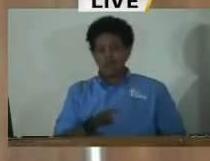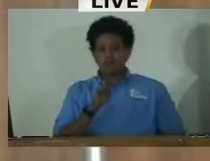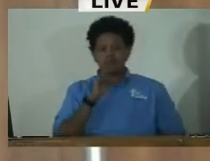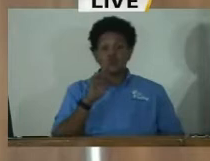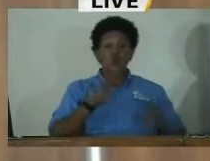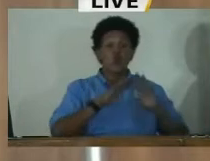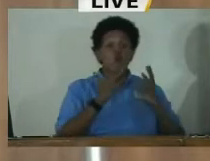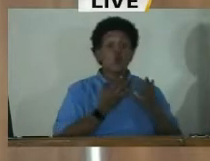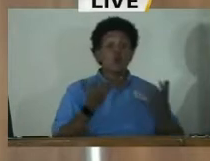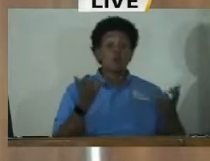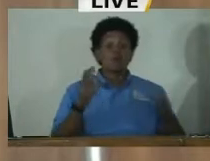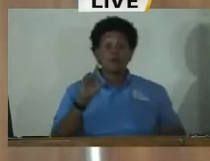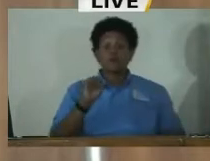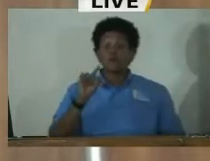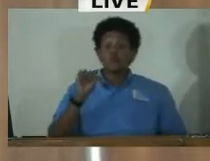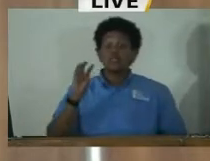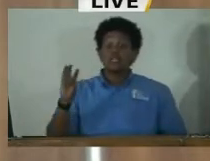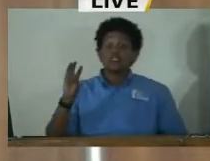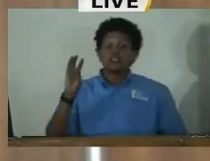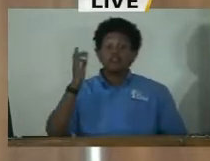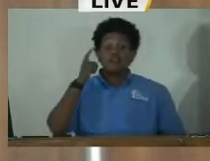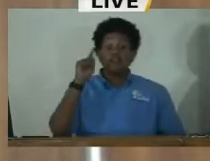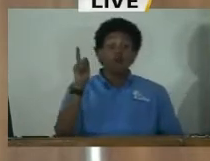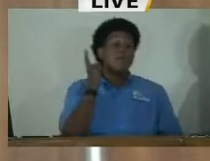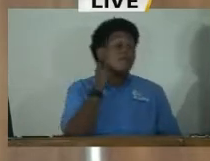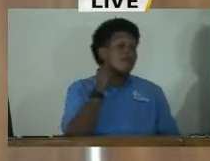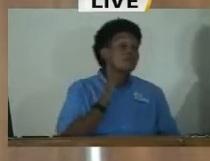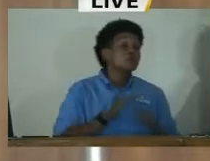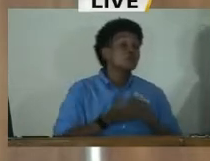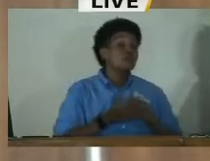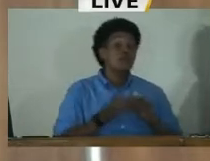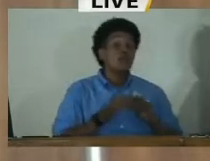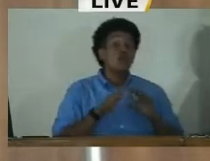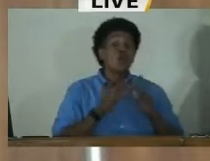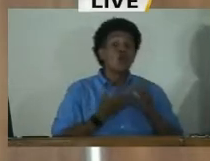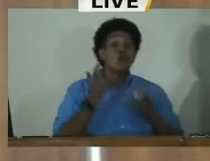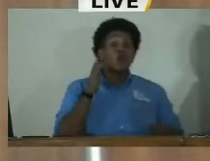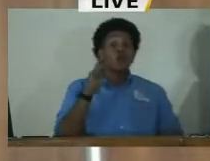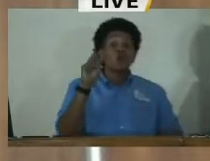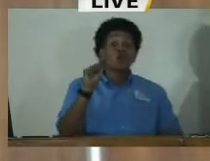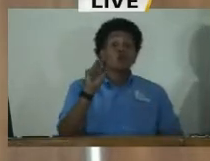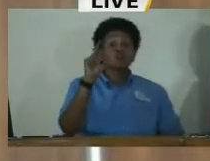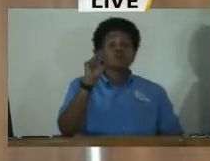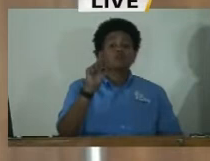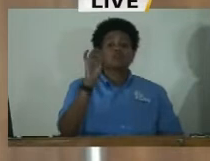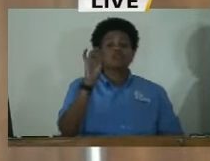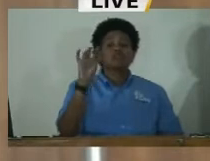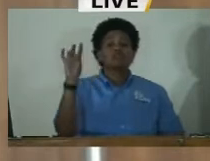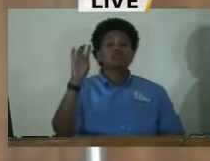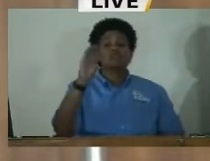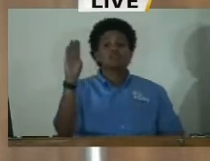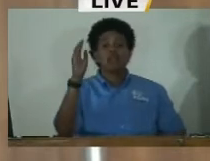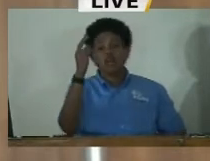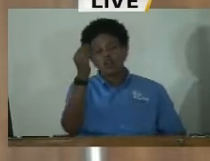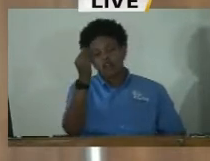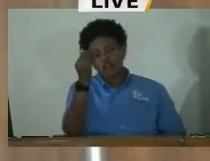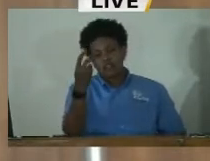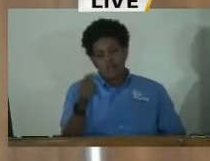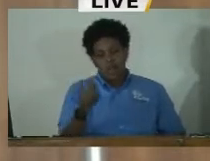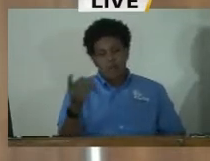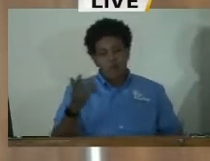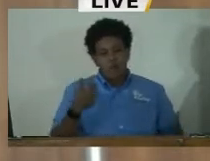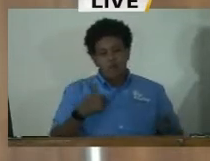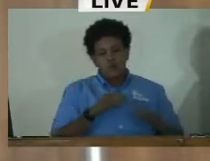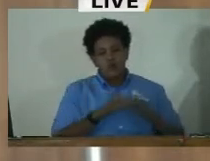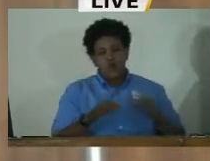global demand by 2026 for pepper in the world will be US $3.77 billion. What